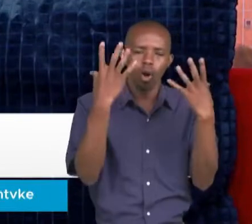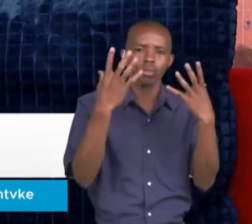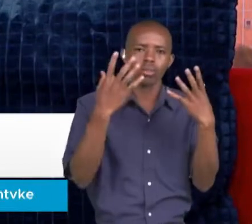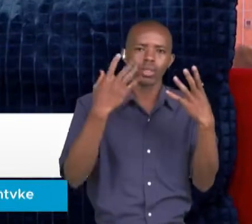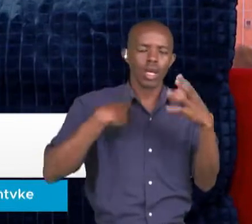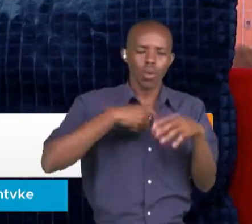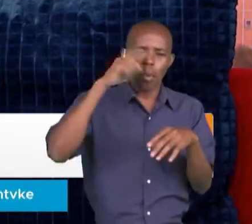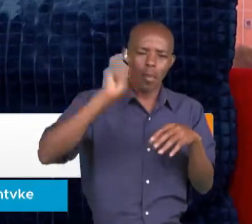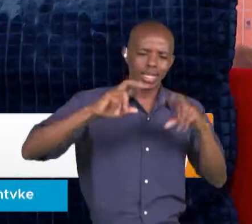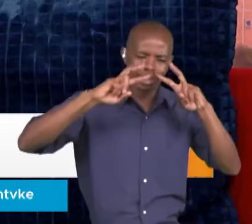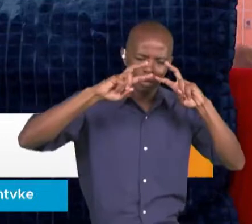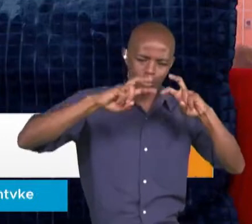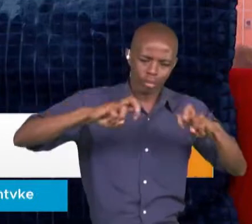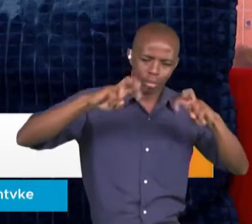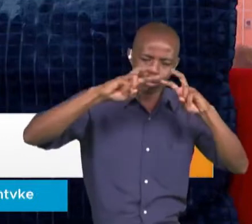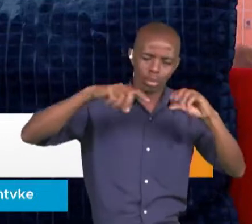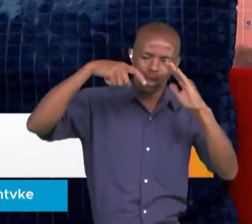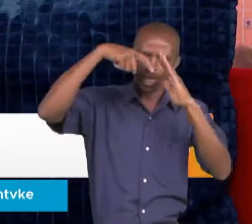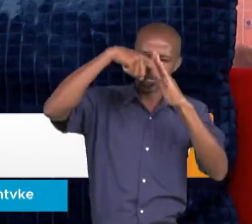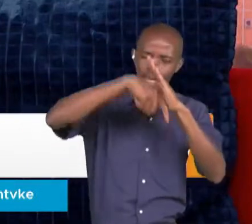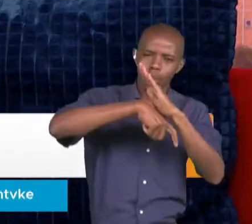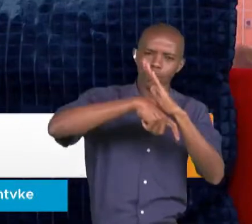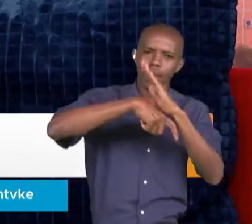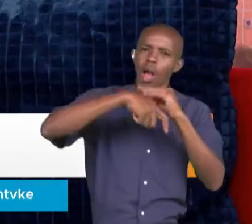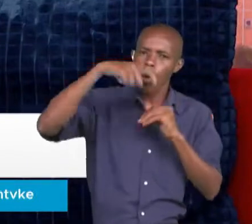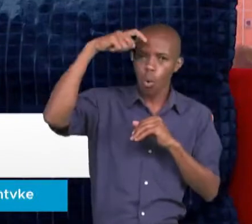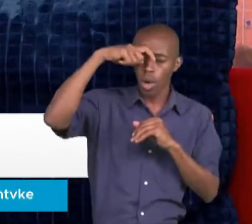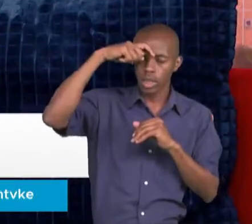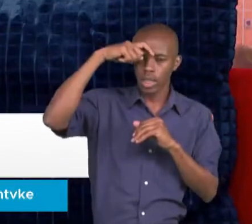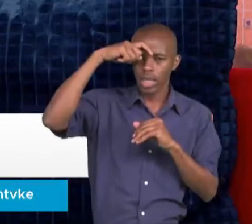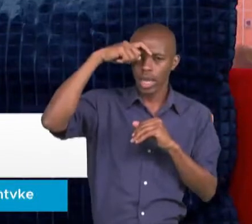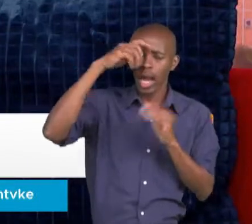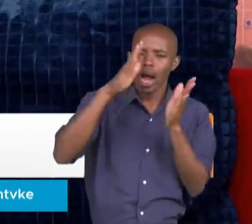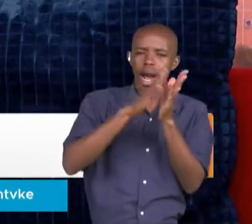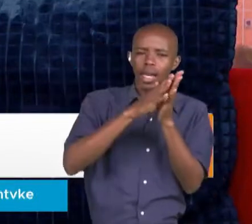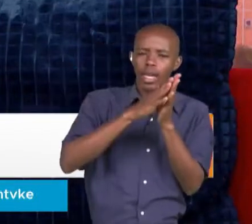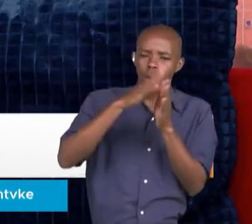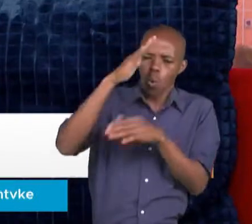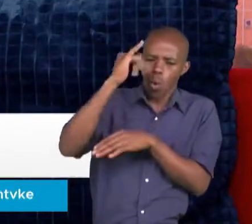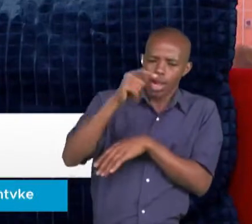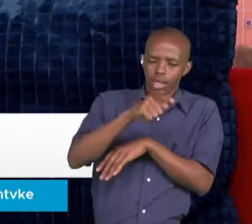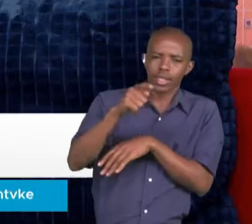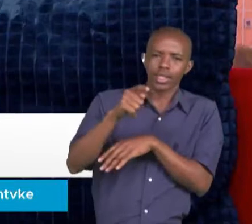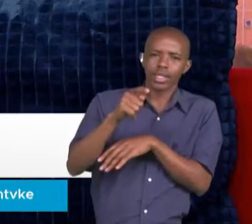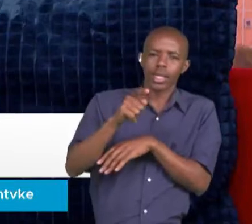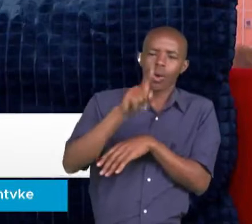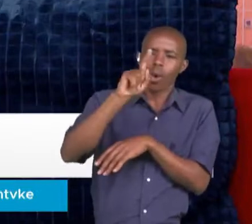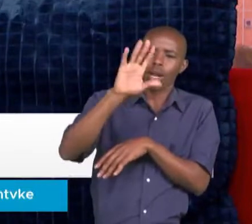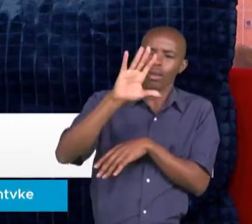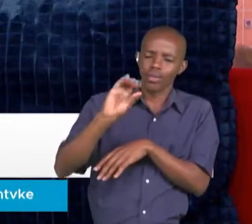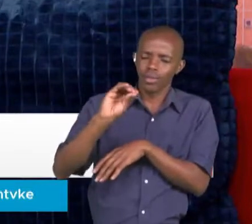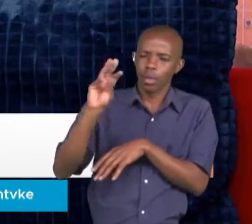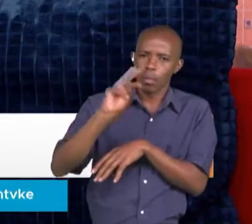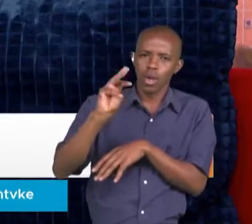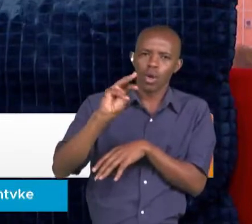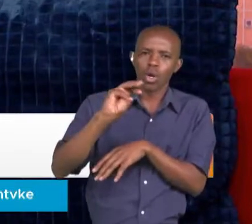must interrogate intellectually and in all wisdom why the 150 million, mm-hmm, and who